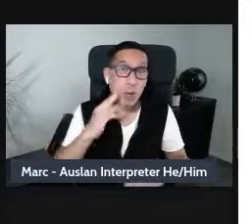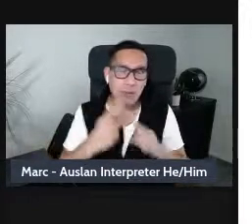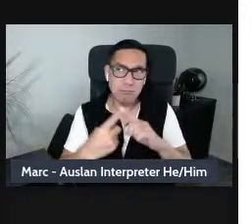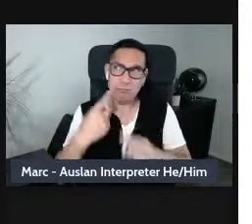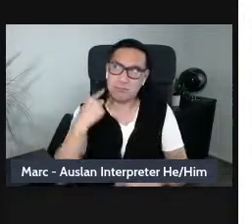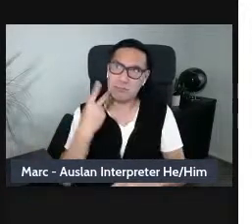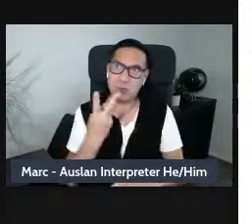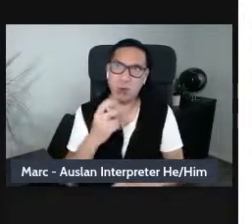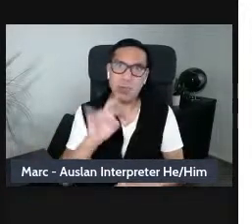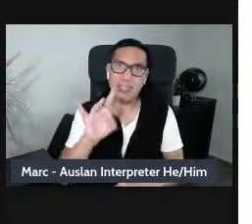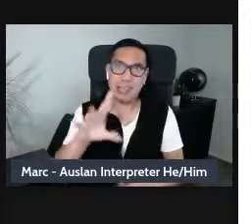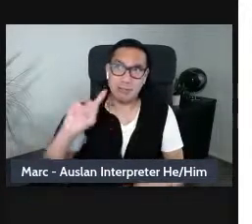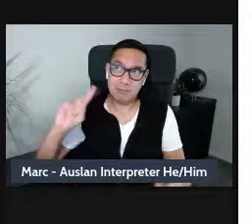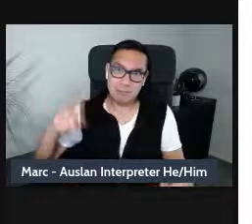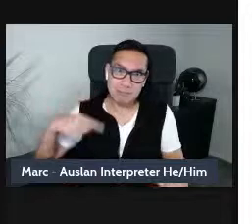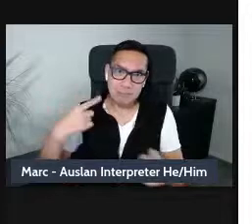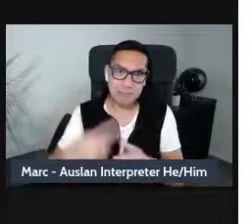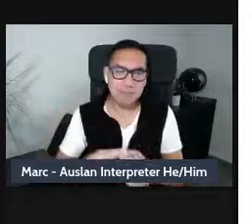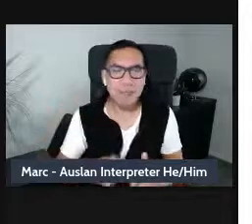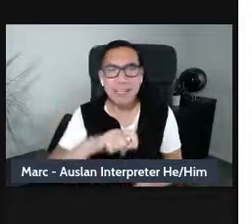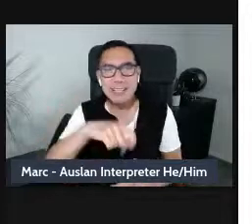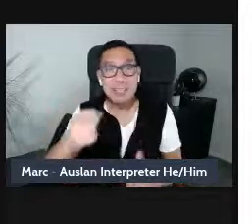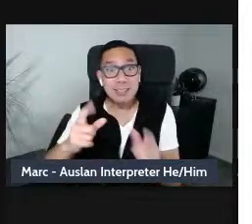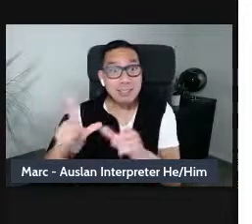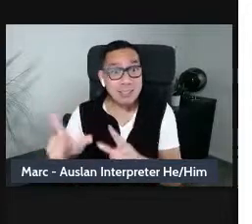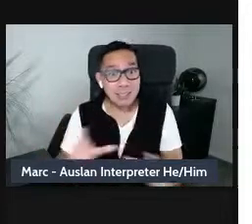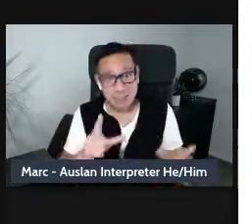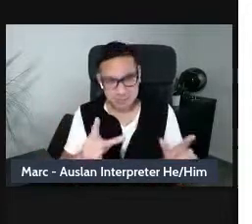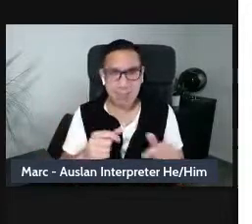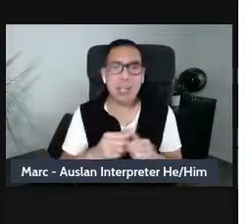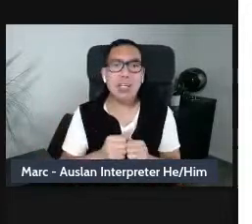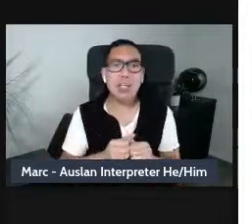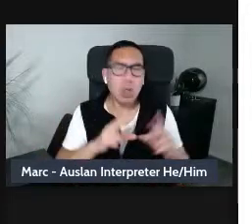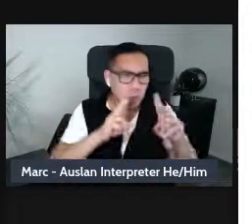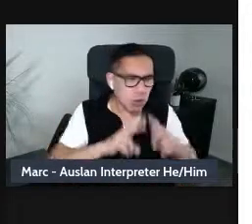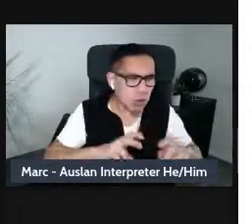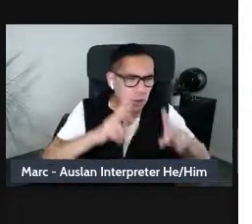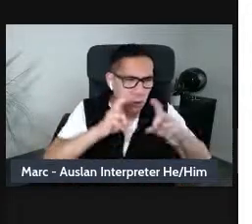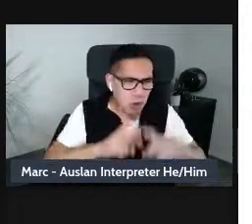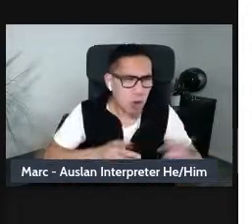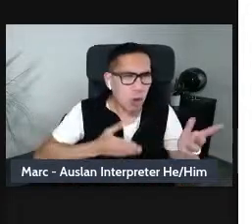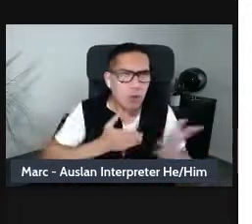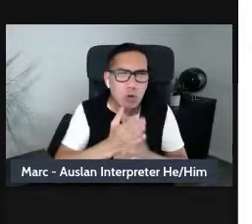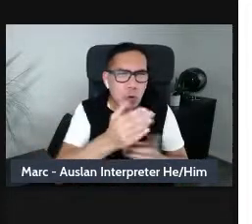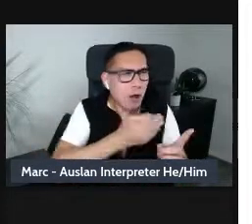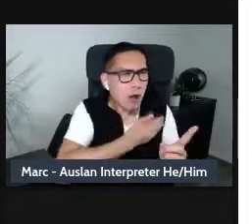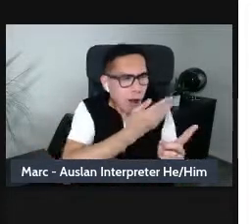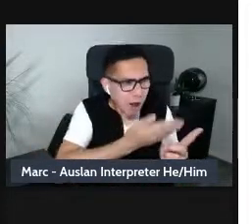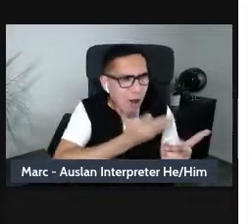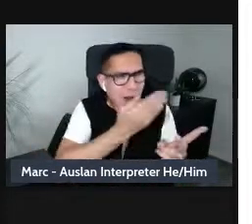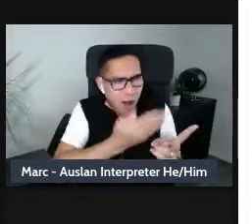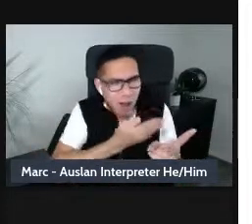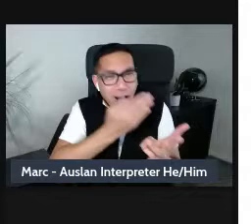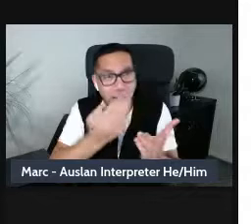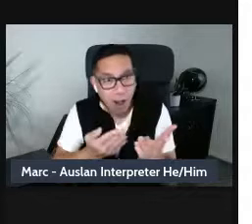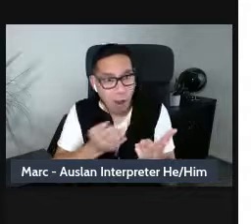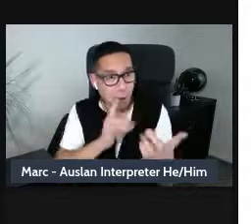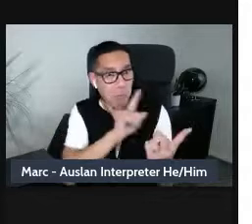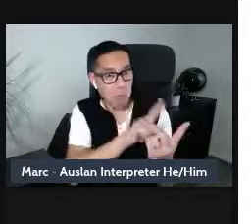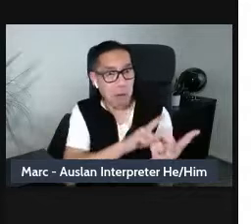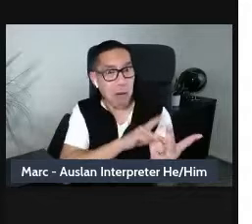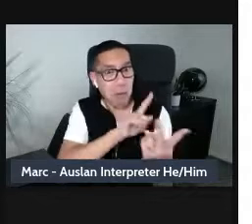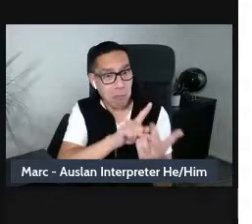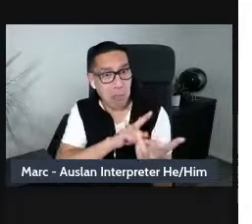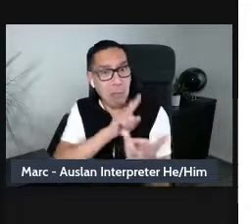Next, please. So during my journey through research, I've had the great fortune to work with 3 of Australia's leading stroke